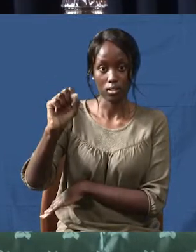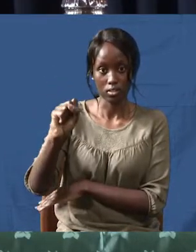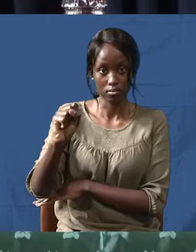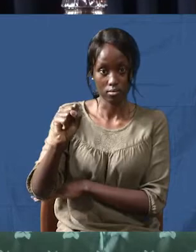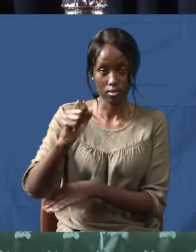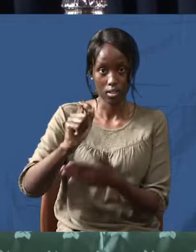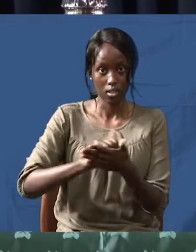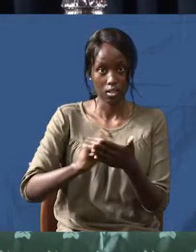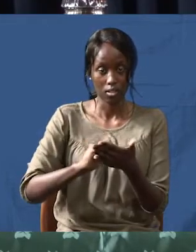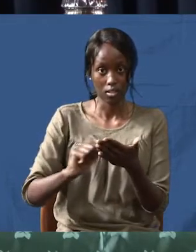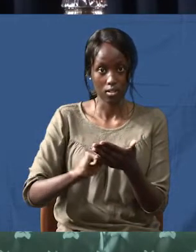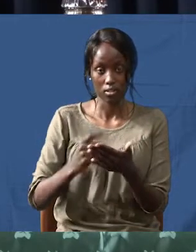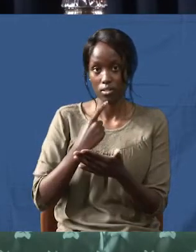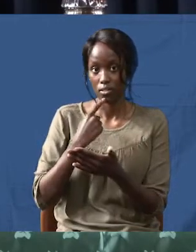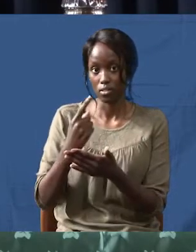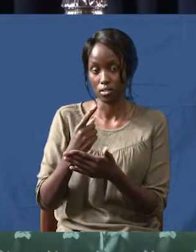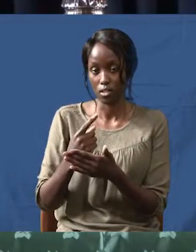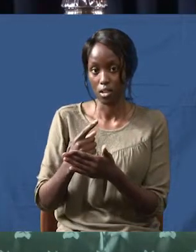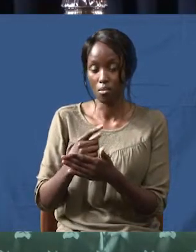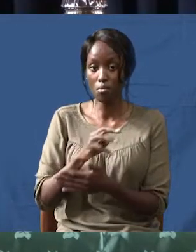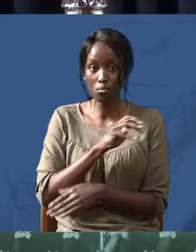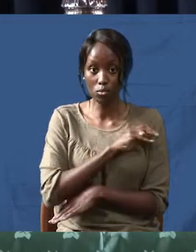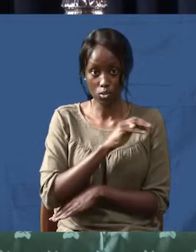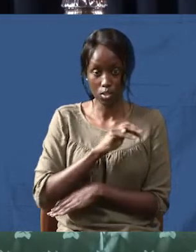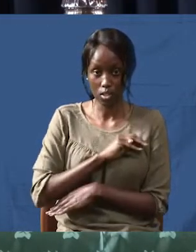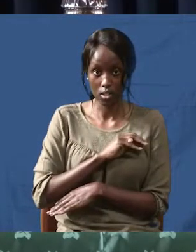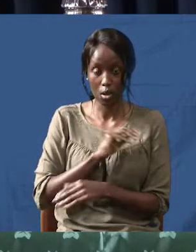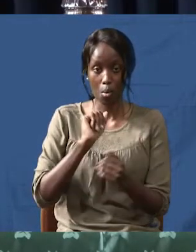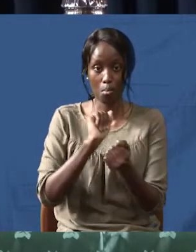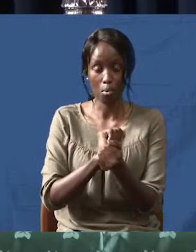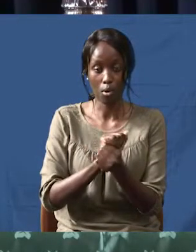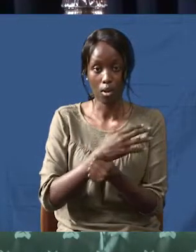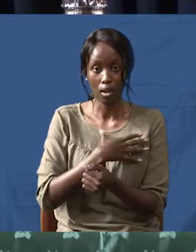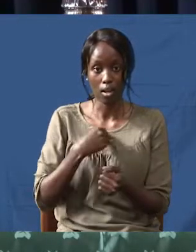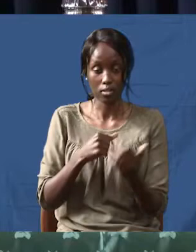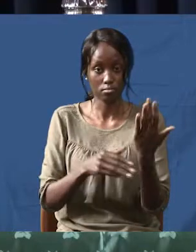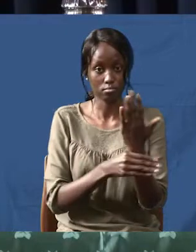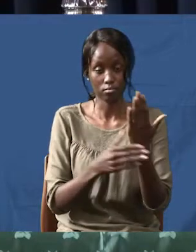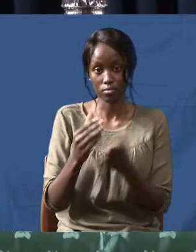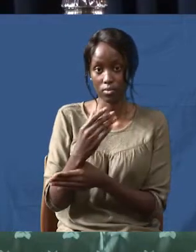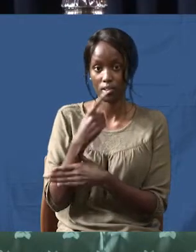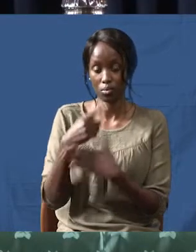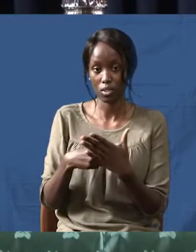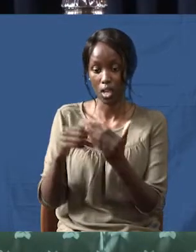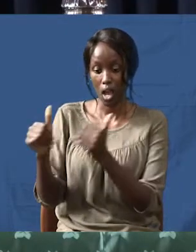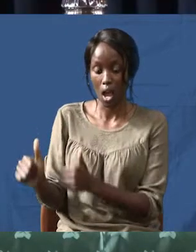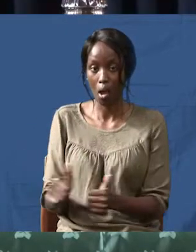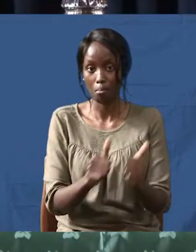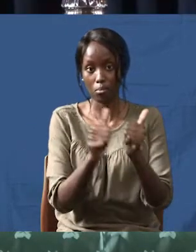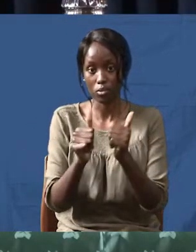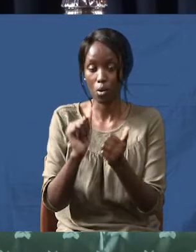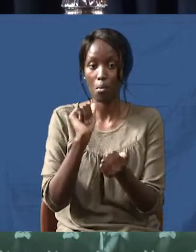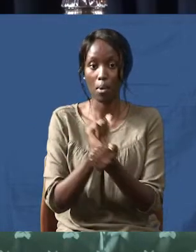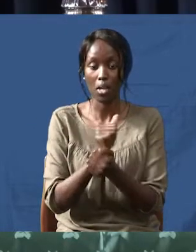the writer titles the missionary pair as the apostles Barnabas